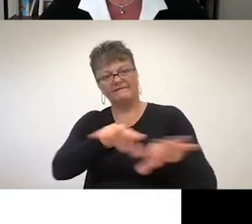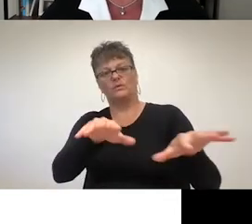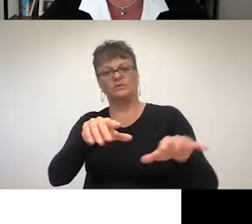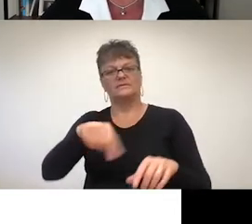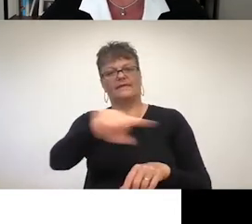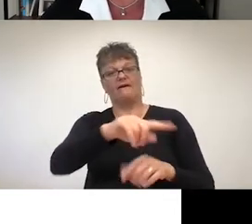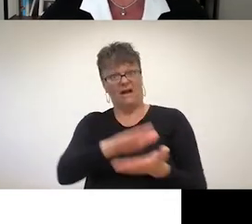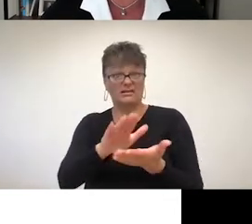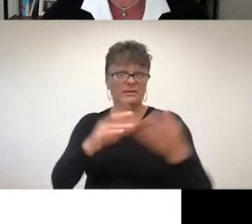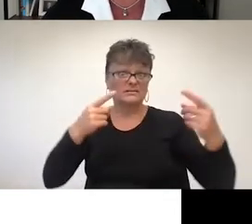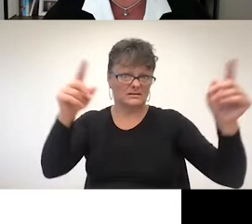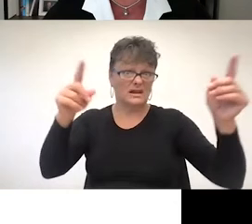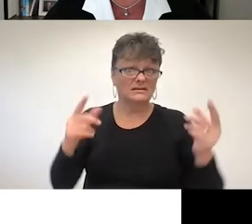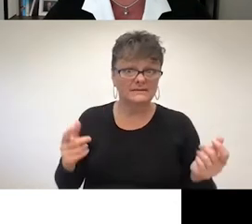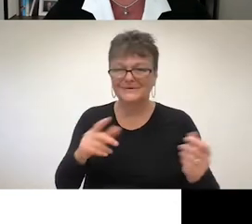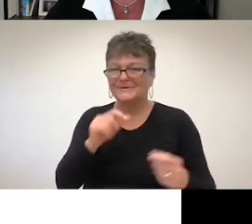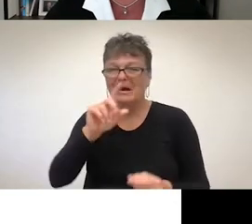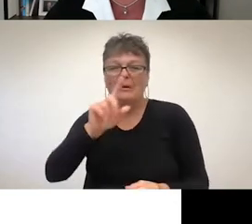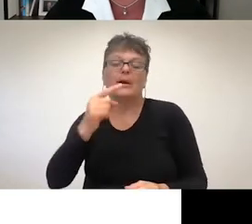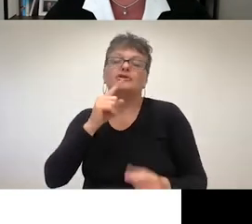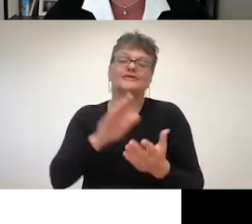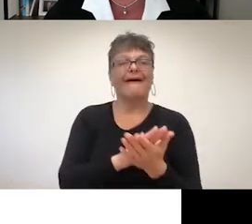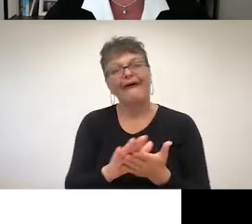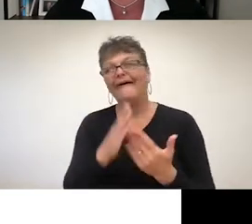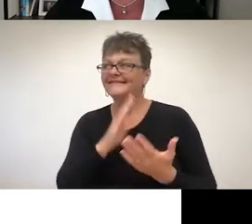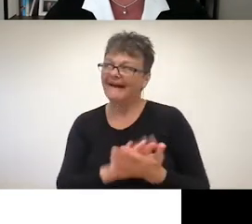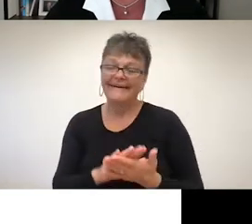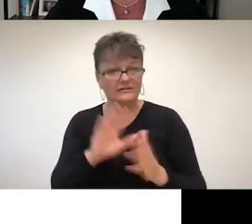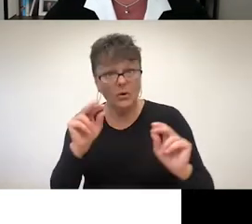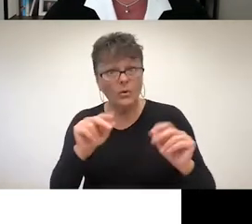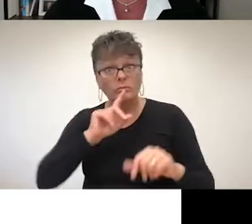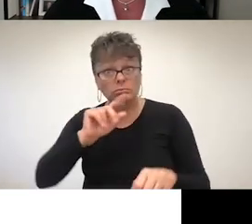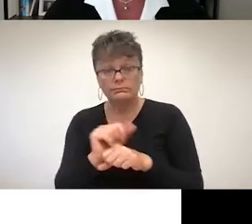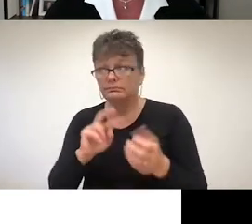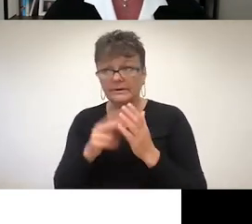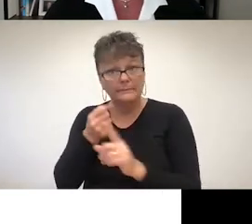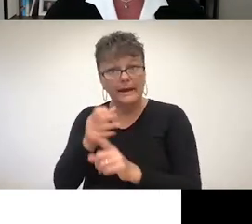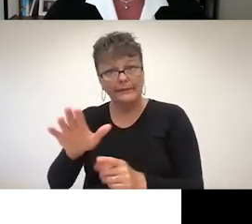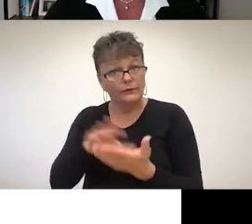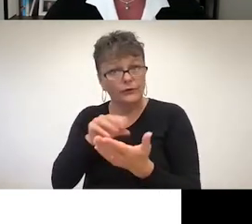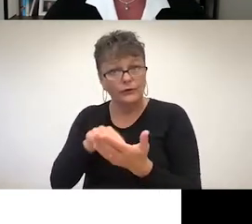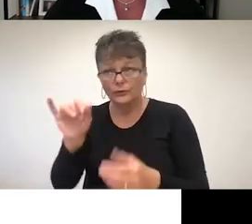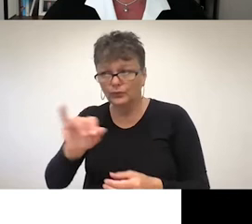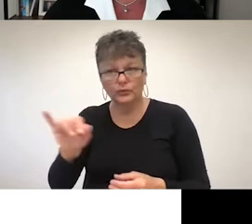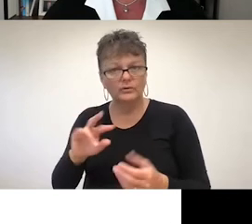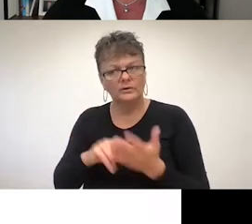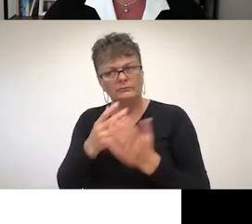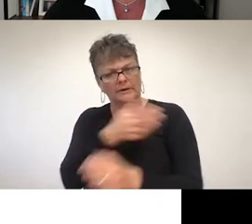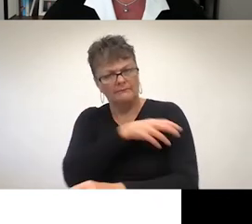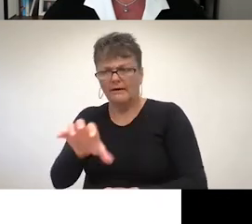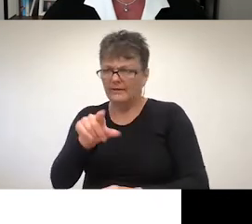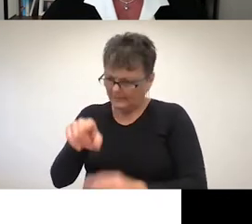although I'll be talking more about that. It is about fostering equitable learning outcomes and empowering our students to be